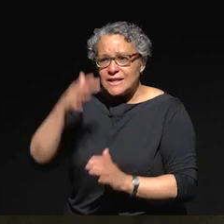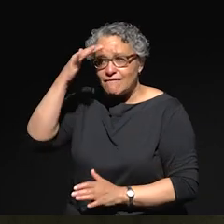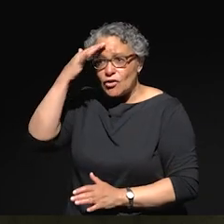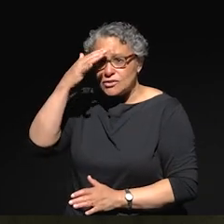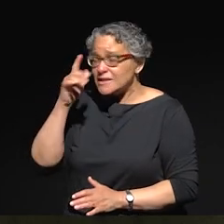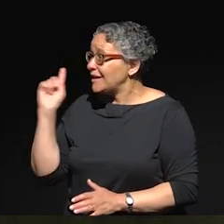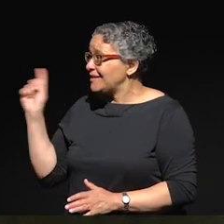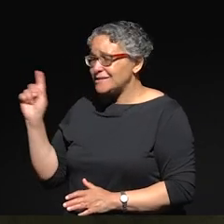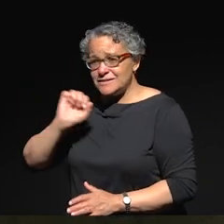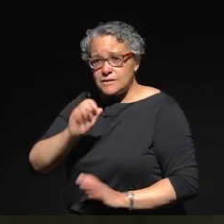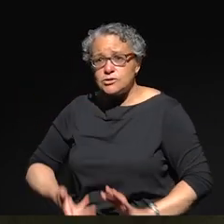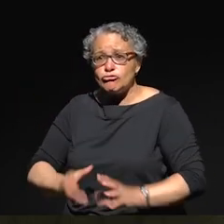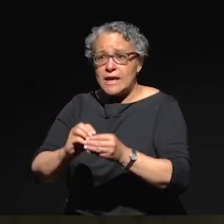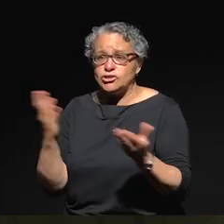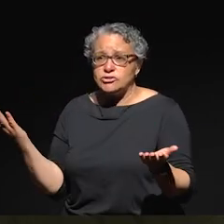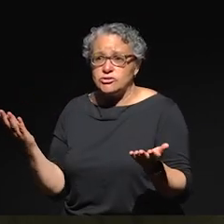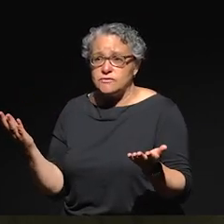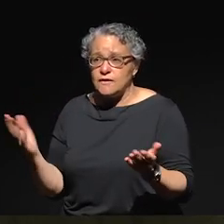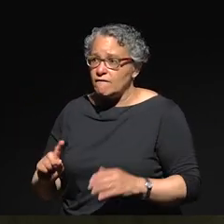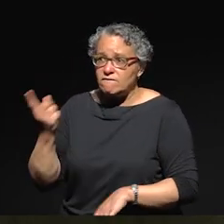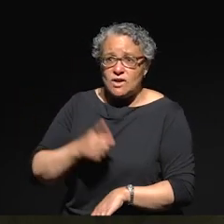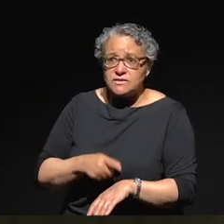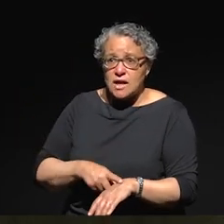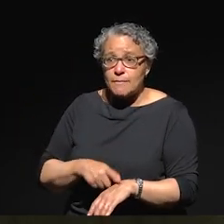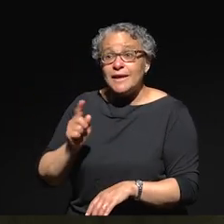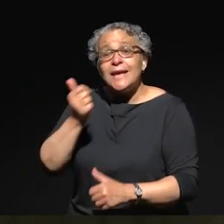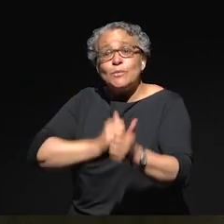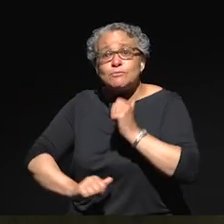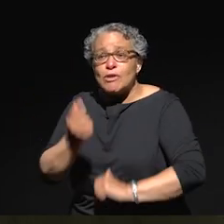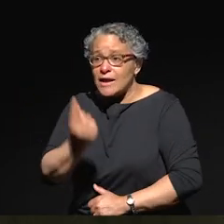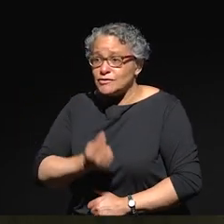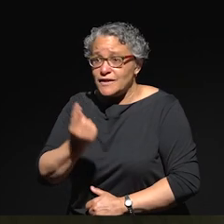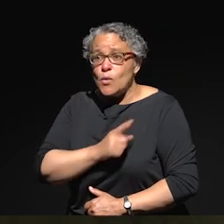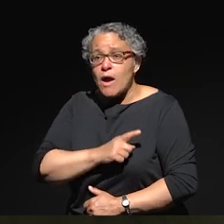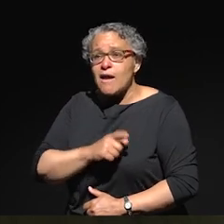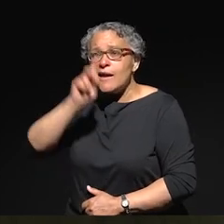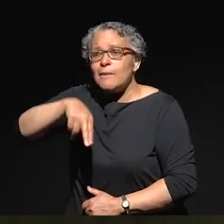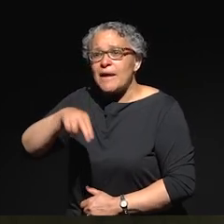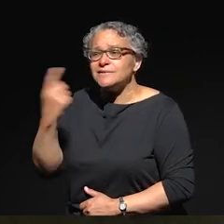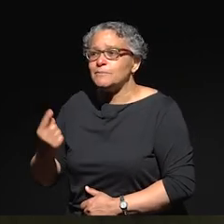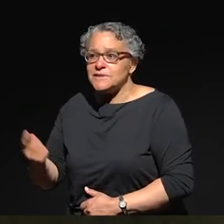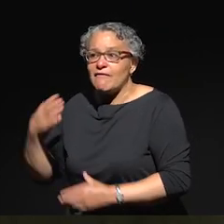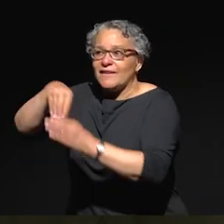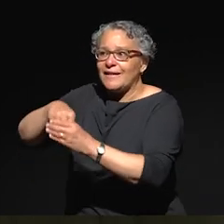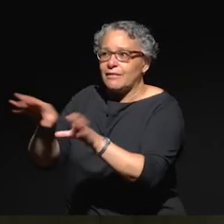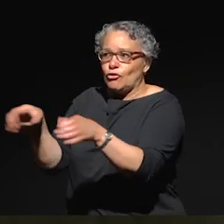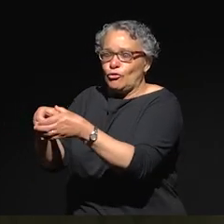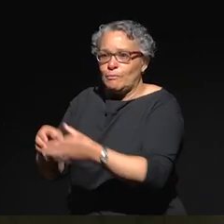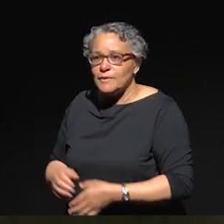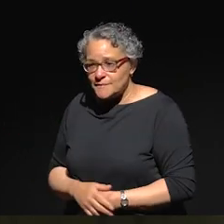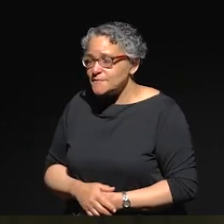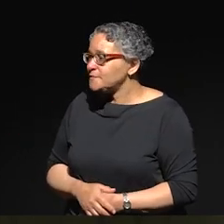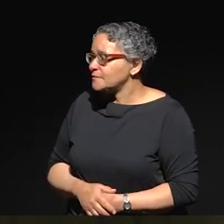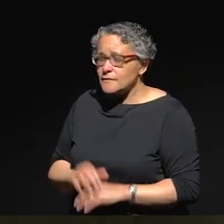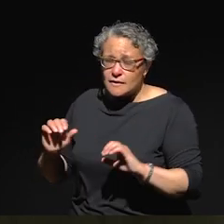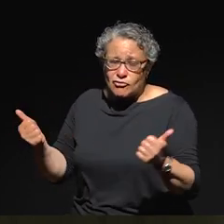completely unprecedented. And clearly, he was also proud of it because he painted himself here with one of his friends. This is one of his great, great